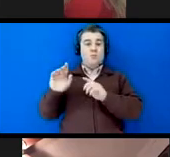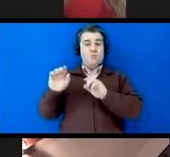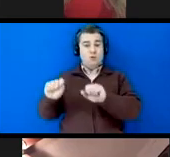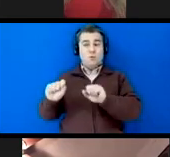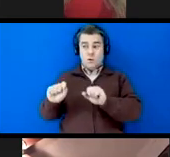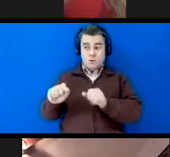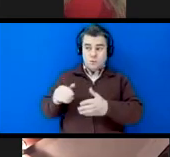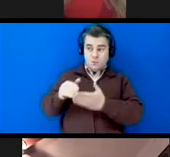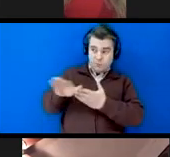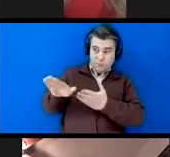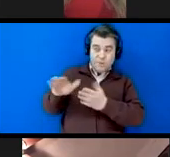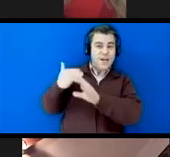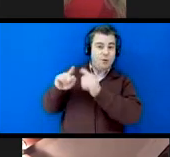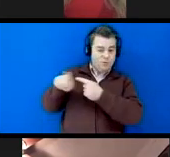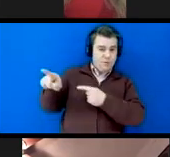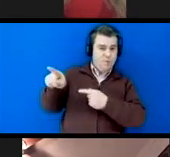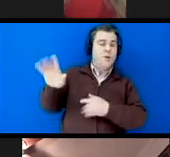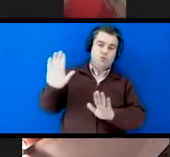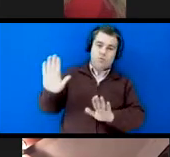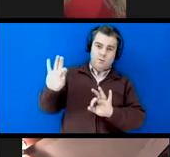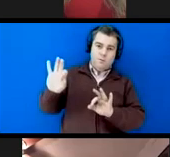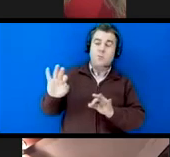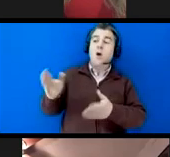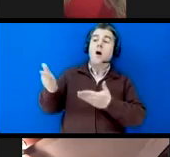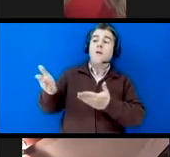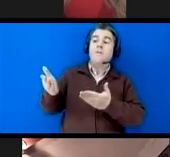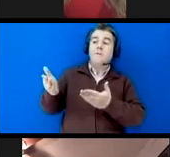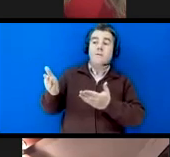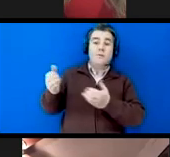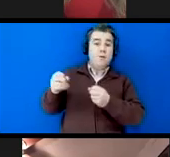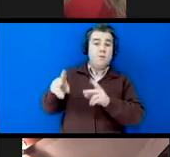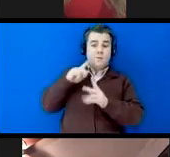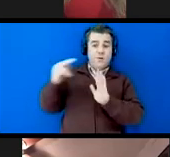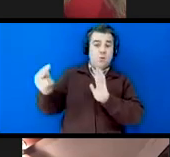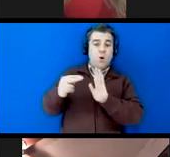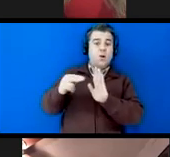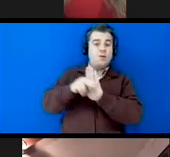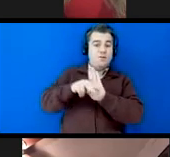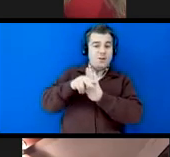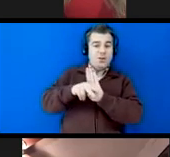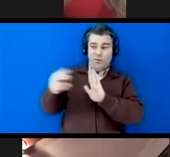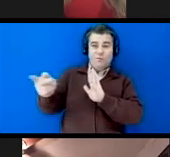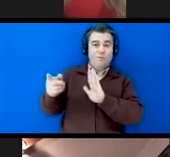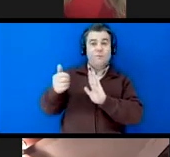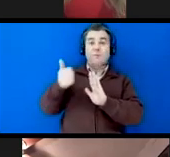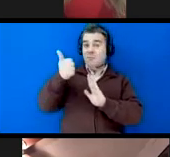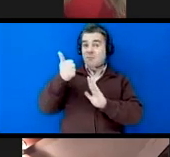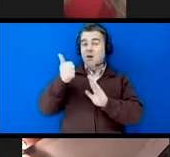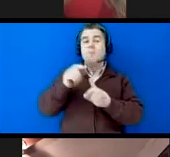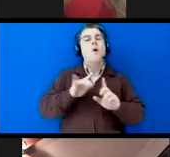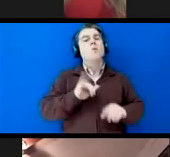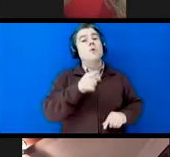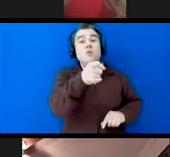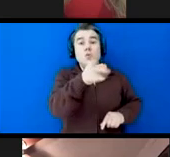it's shipped, which is great, and offering them the chance to see this video here right away. But you're also going to be